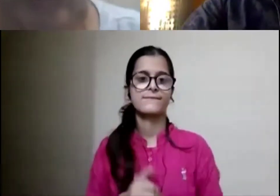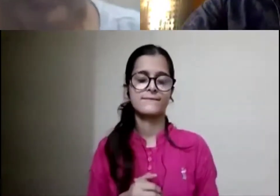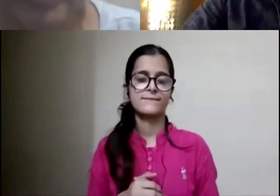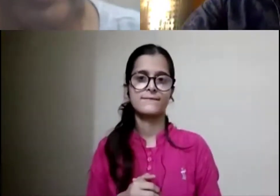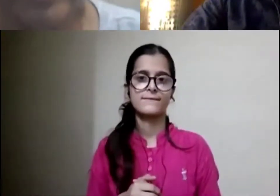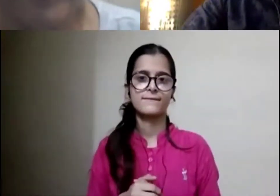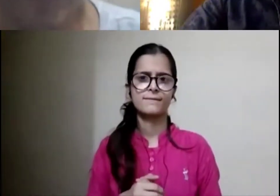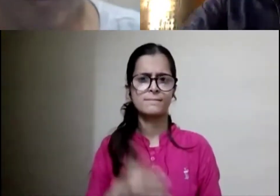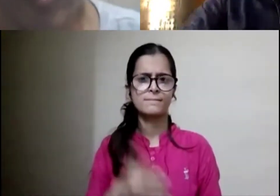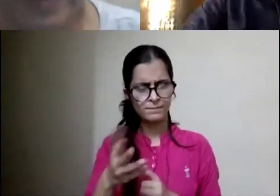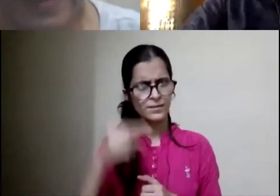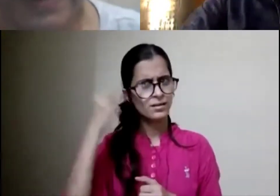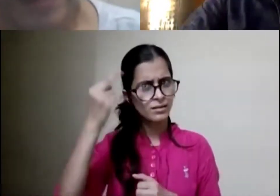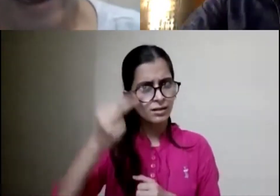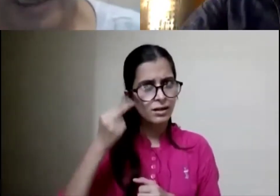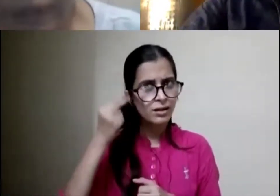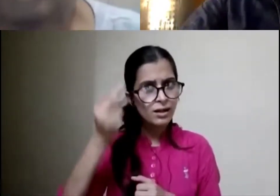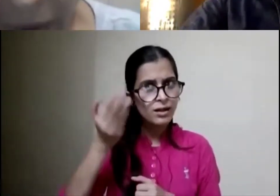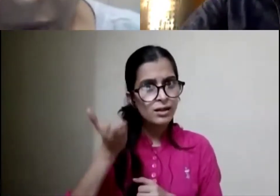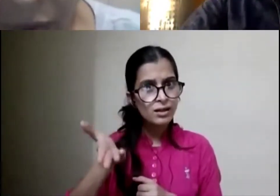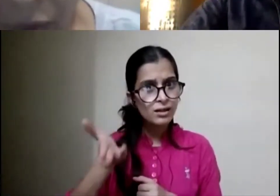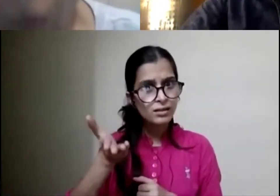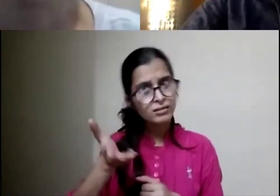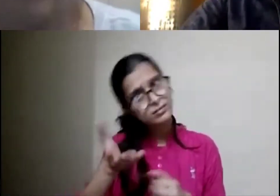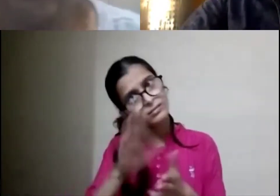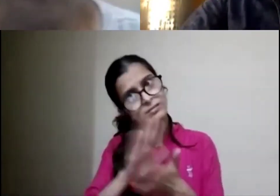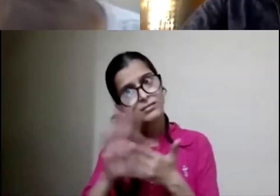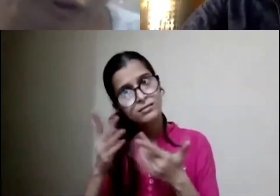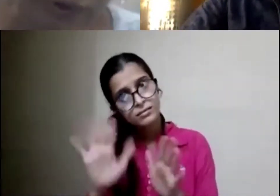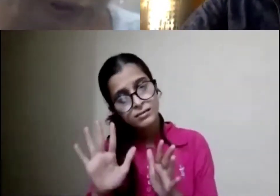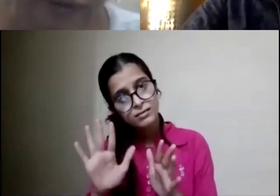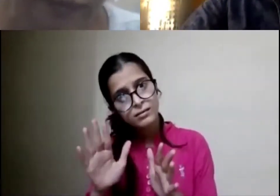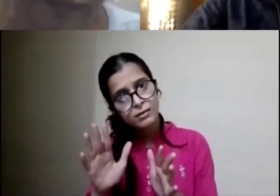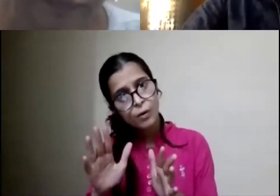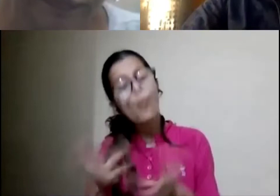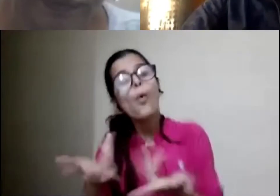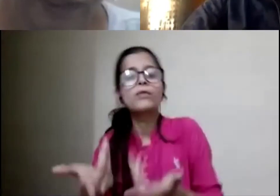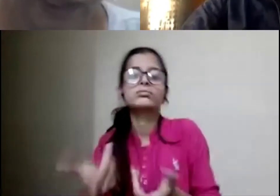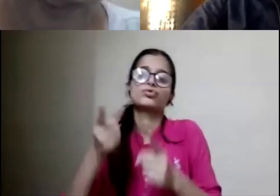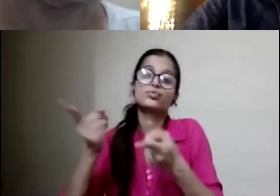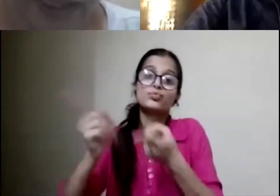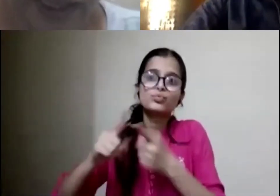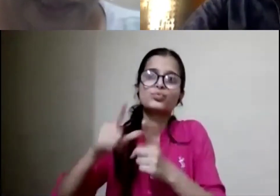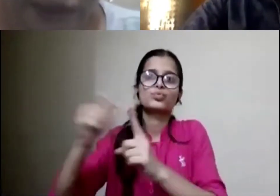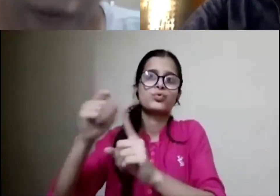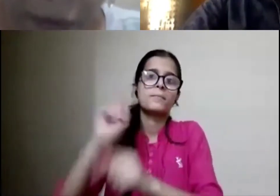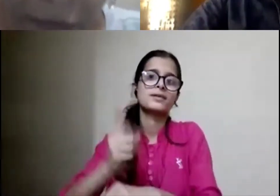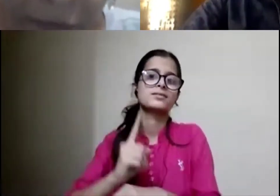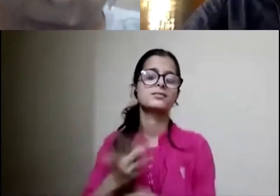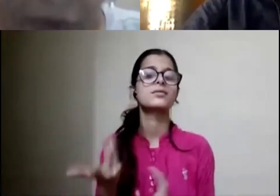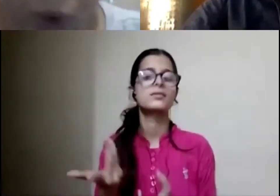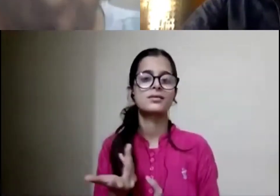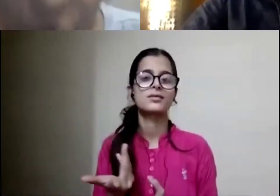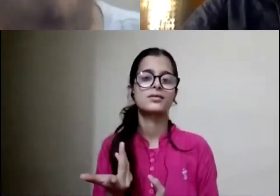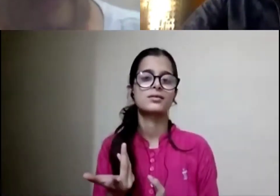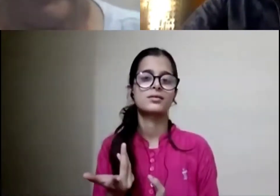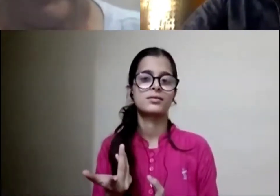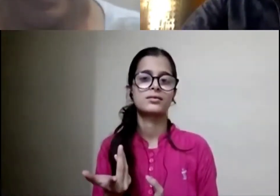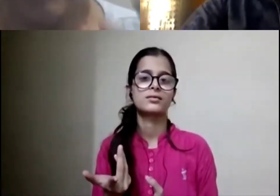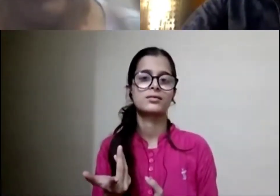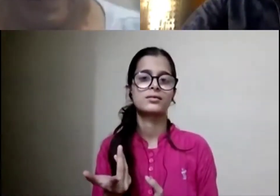is not a reason for saying it can't be done or that it shouldn't be done. And